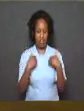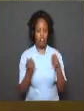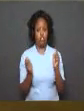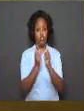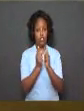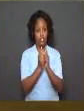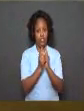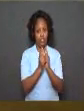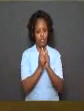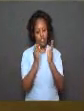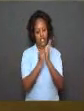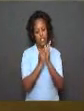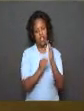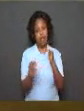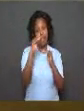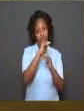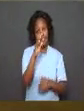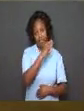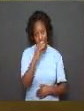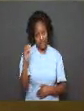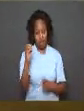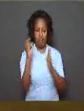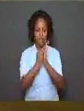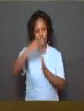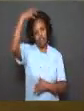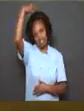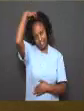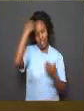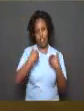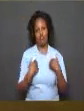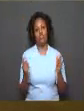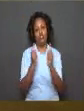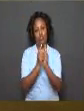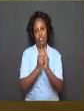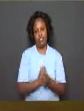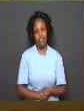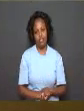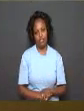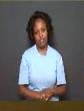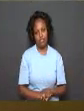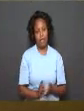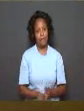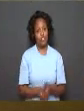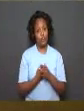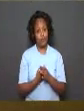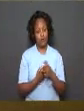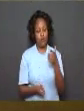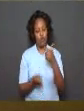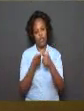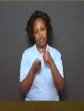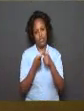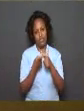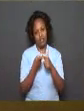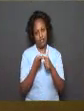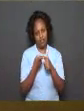the relationship between rule of law and the Constitution. We are beginning